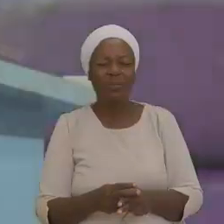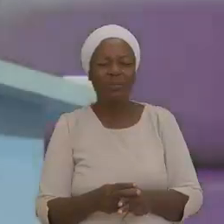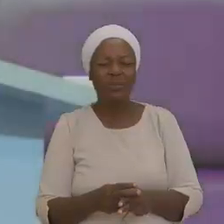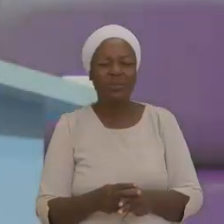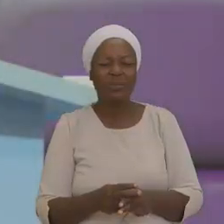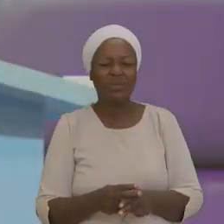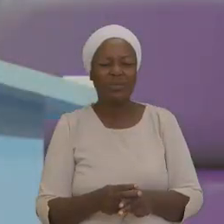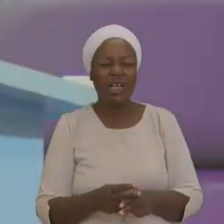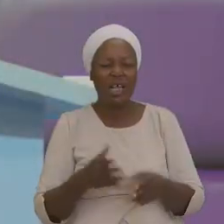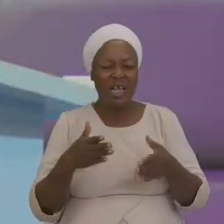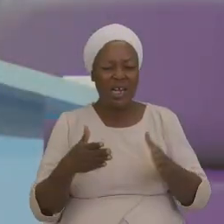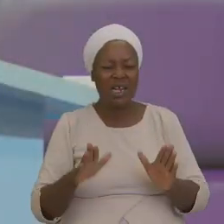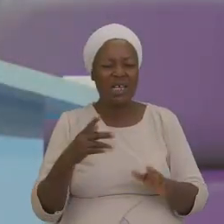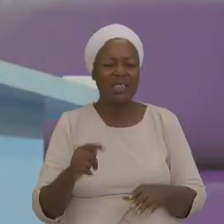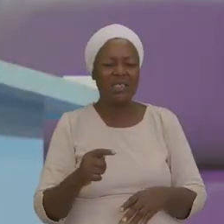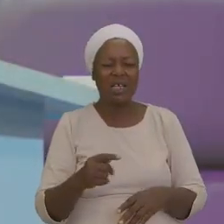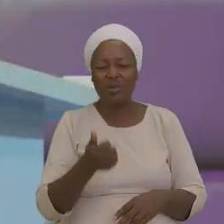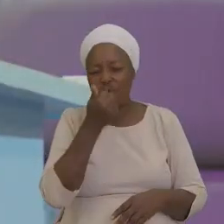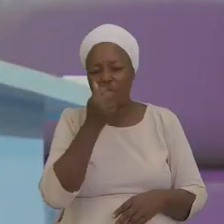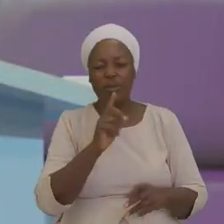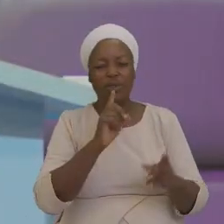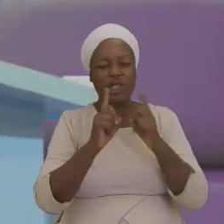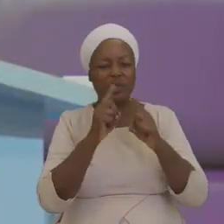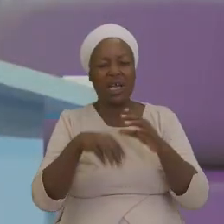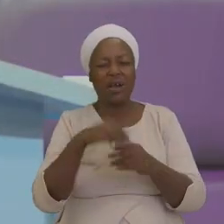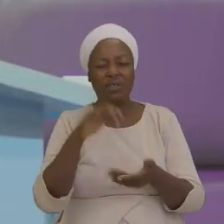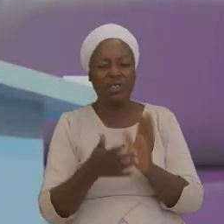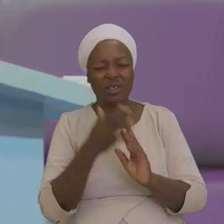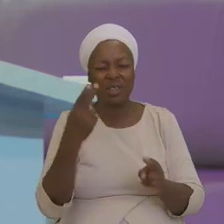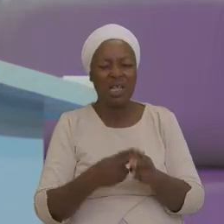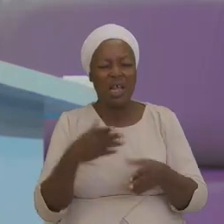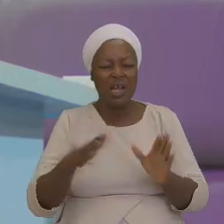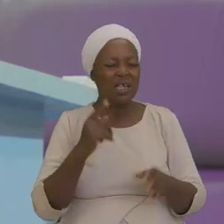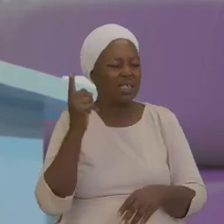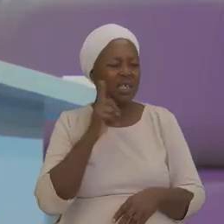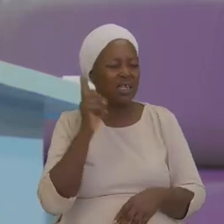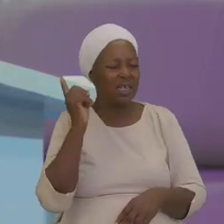Let the dumb speak out. Let the deaf hear.